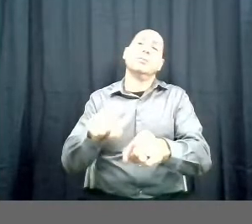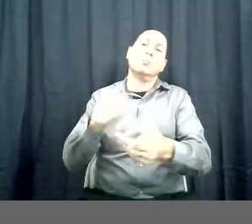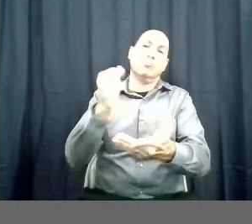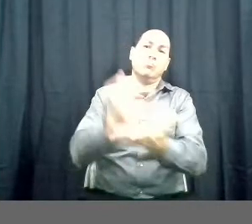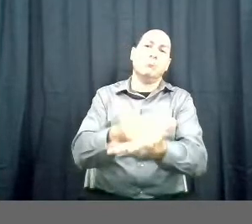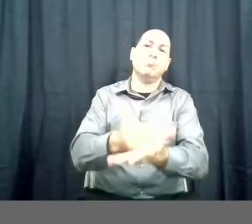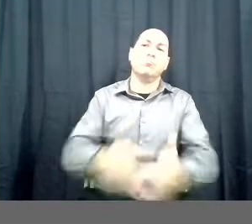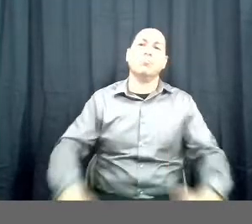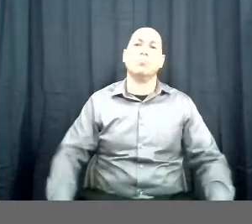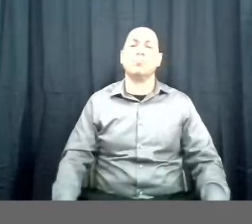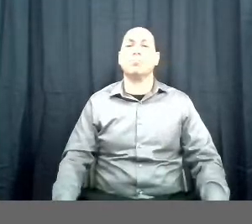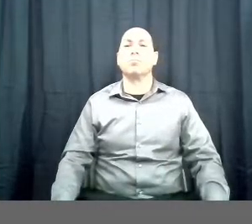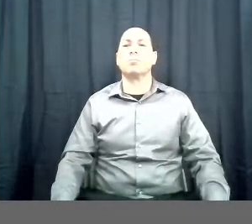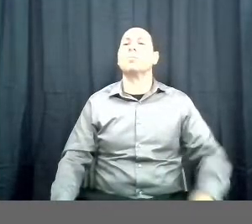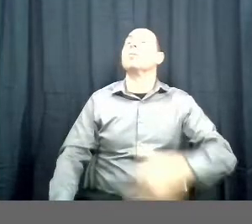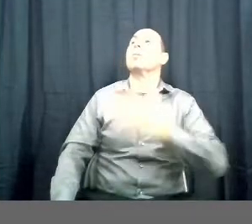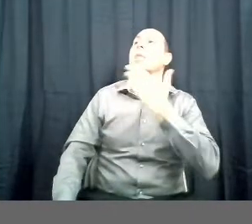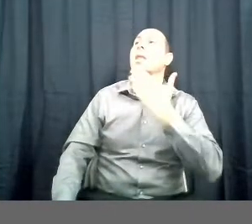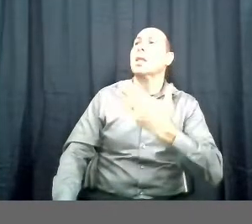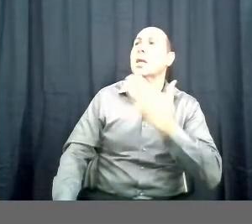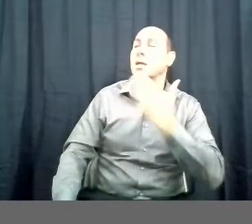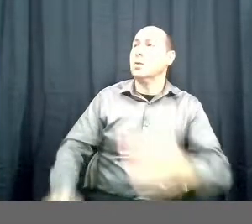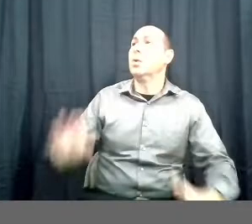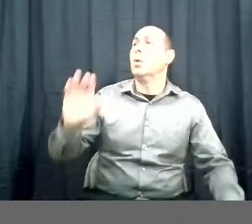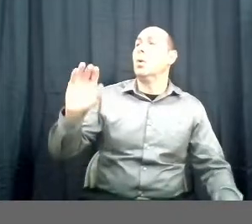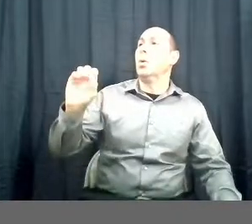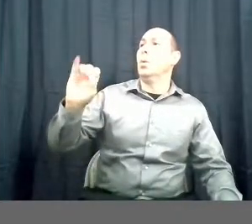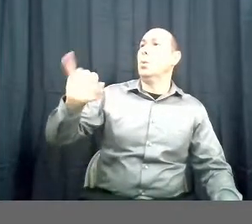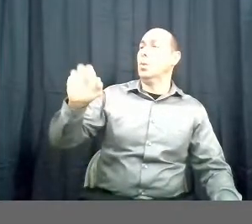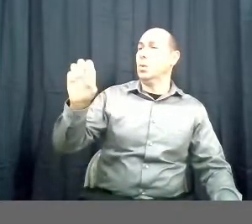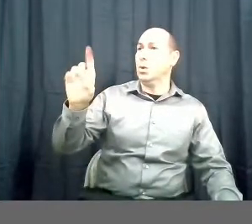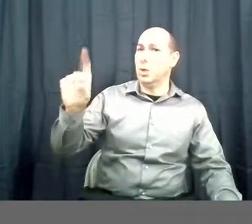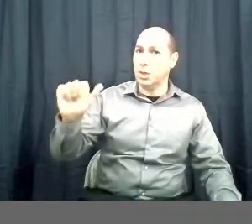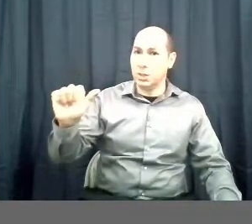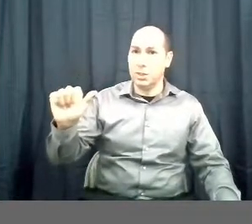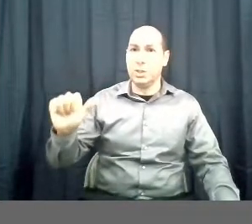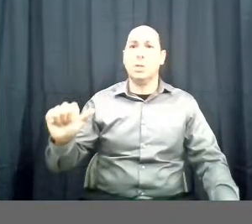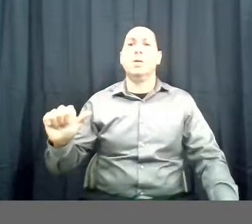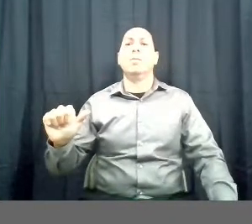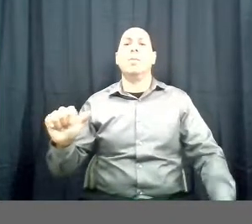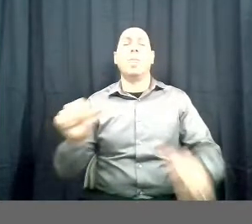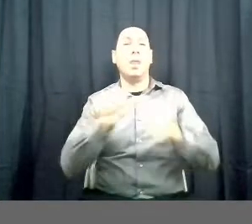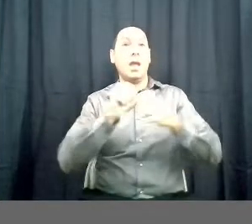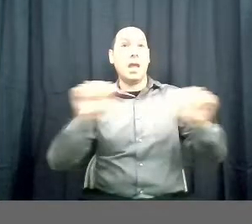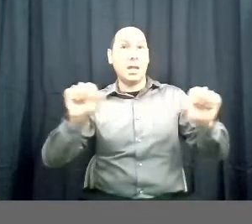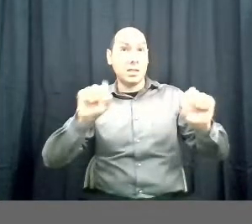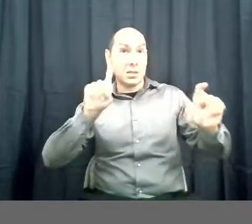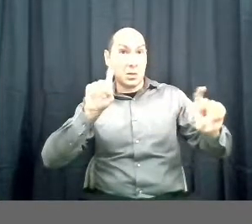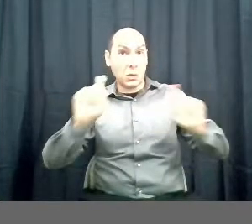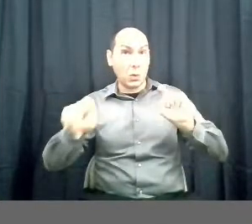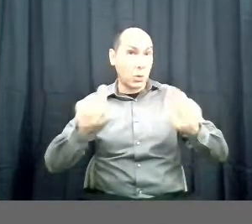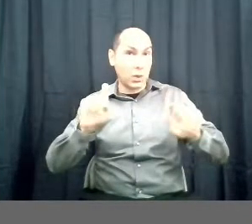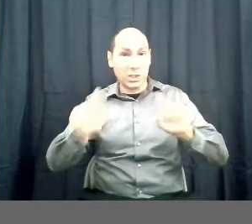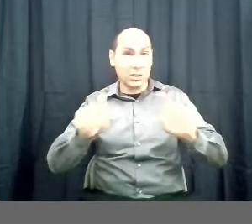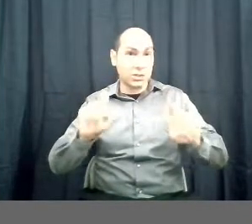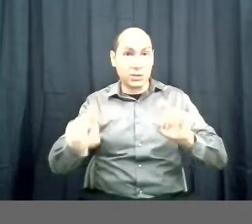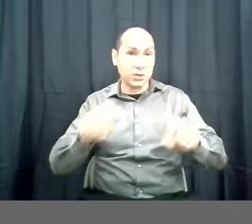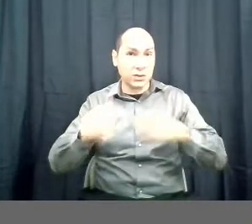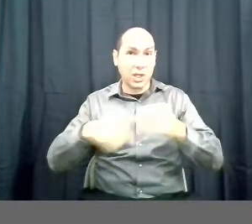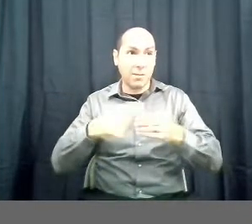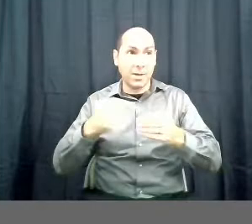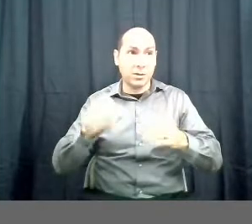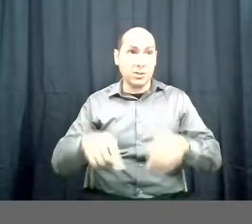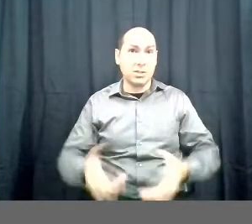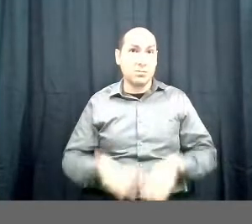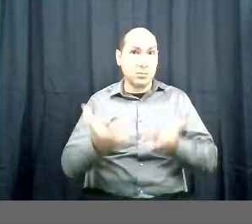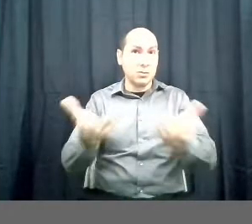Thank you, Mr. Ojeda. Are there any questions on this proposal